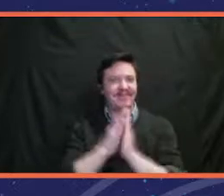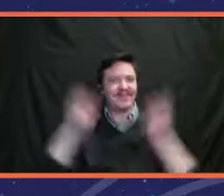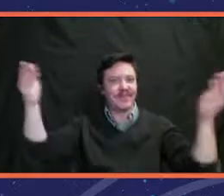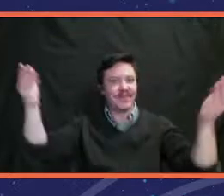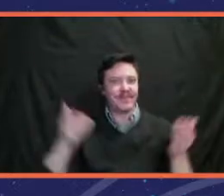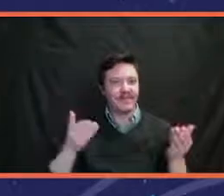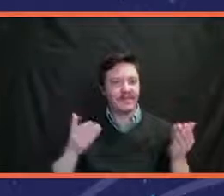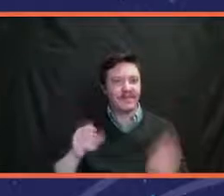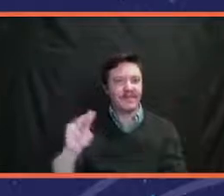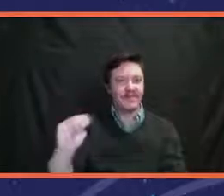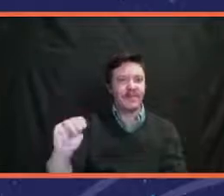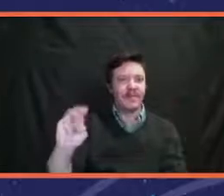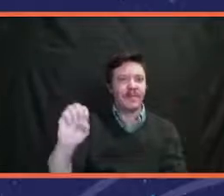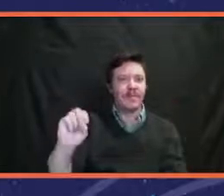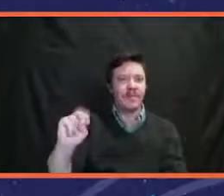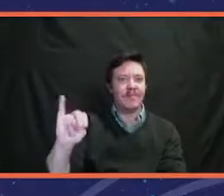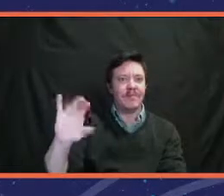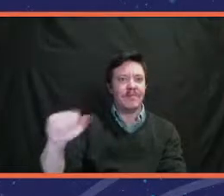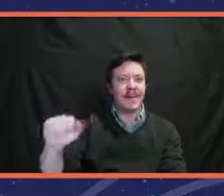Atkins.